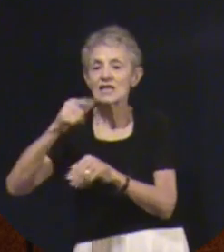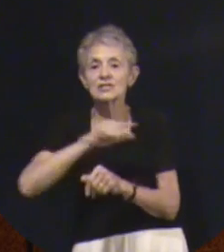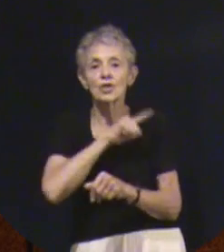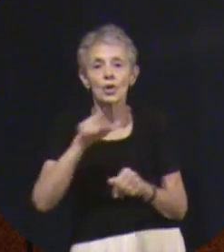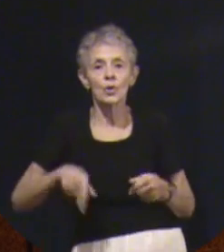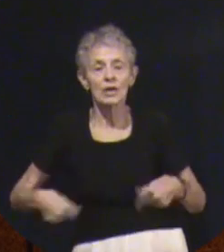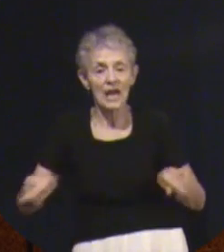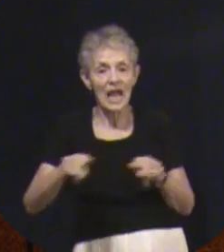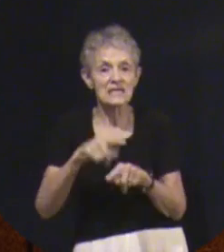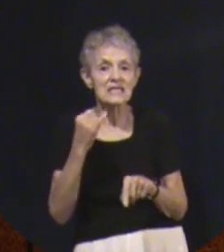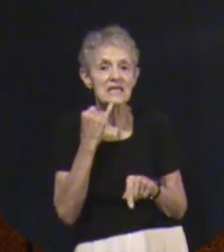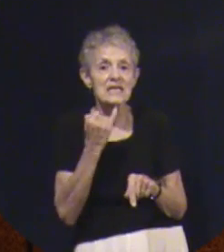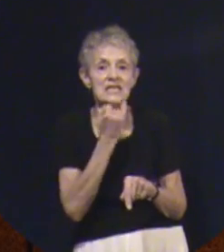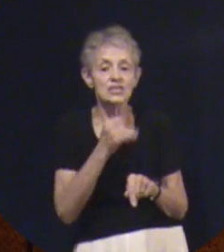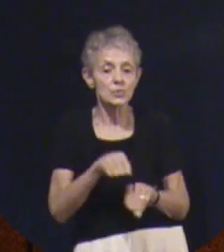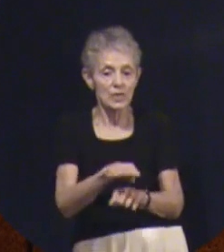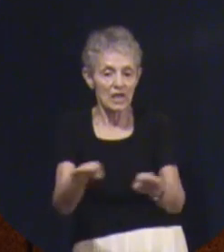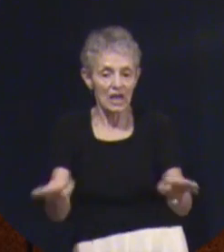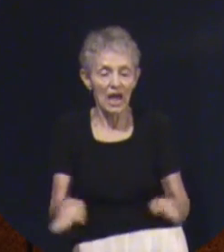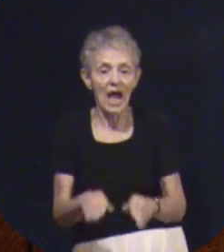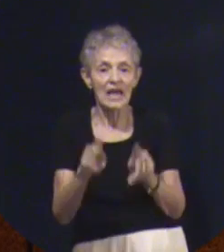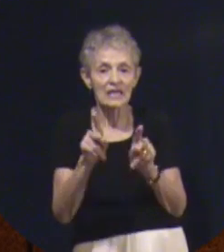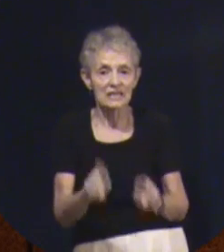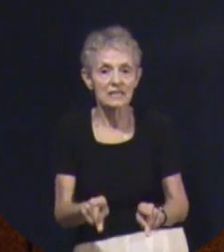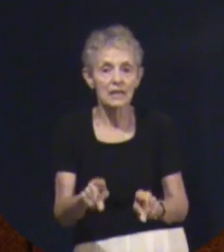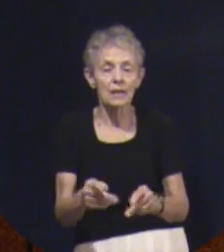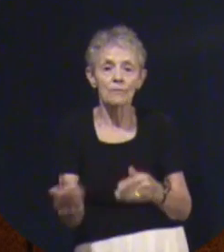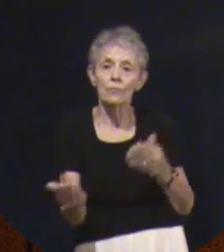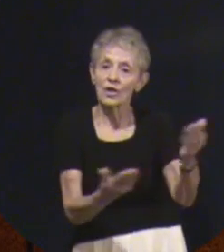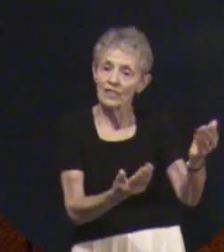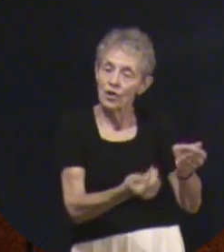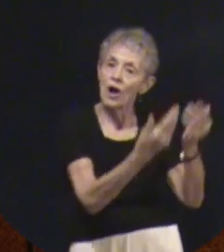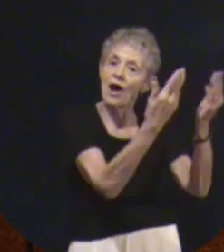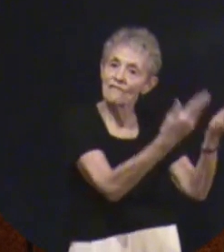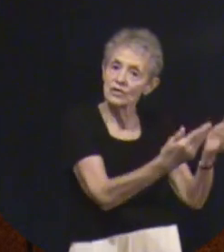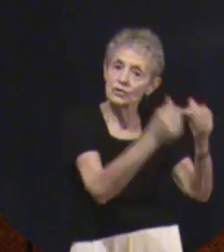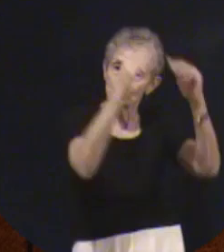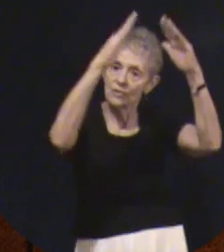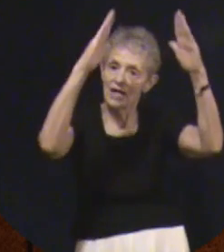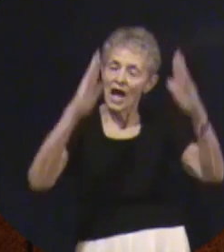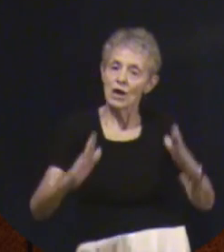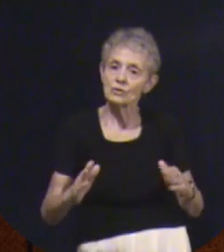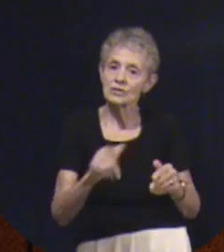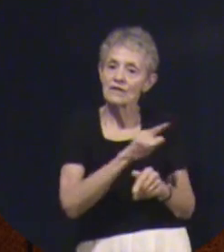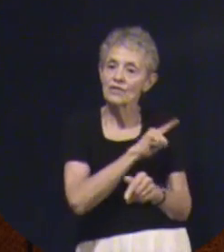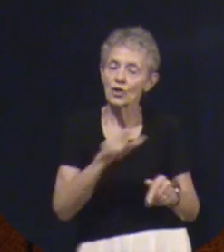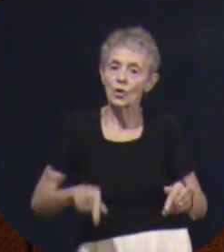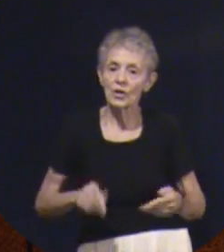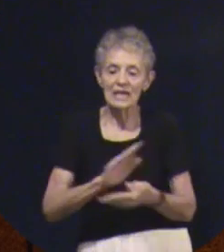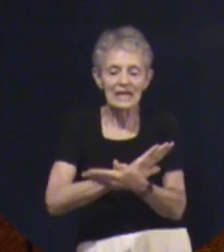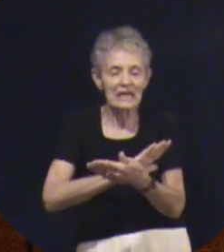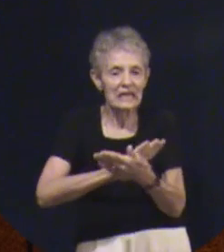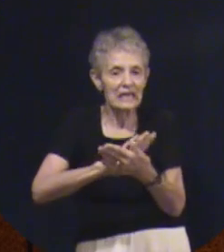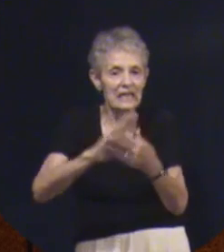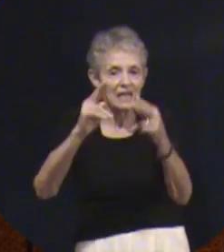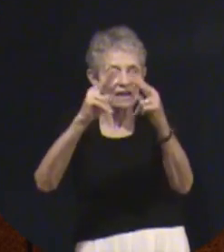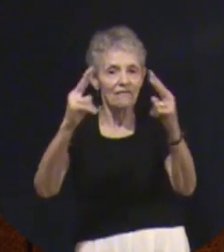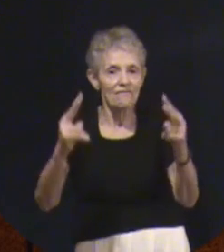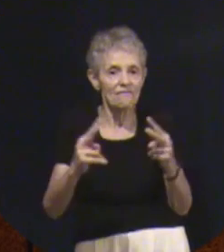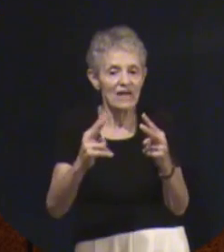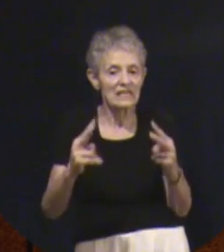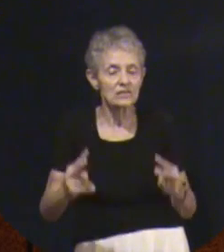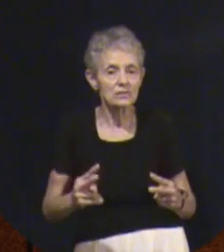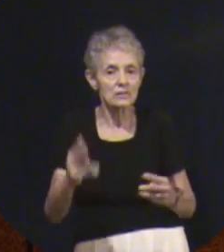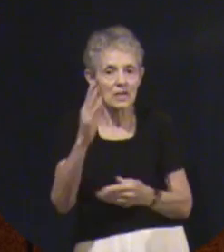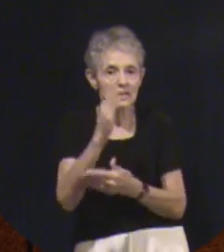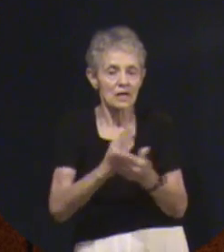the Israelites bring their offerings to the house of the Lord in clean vessels. Some of these